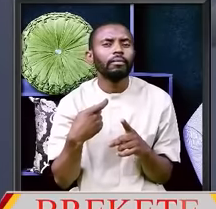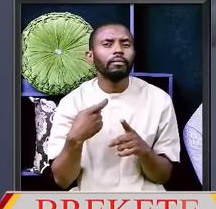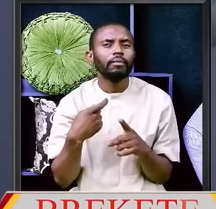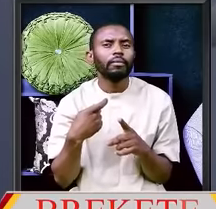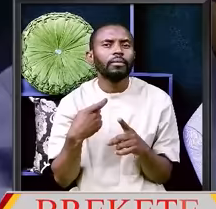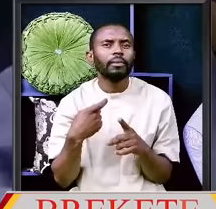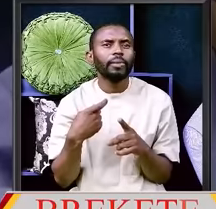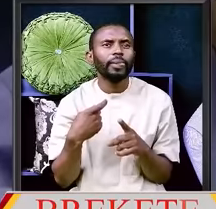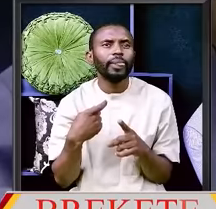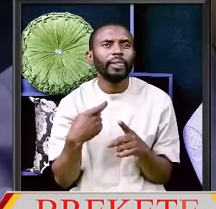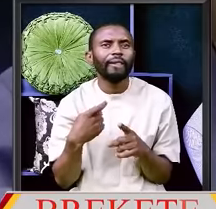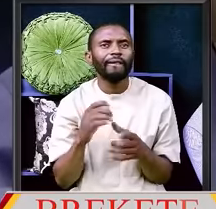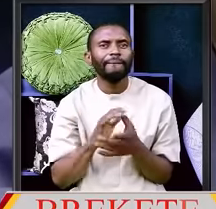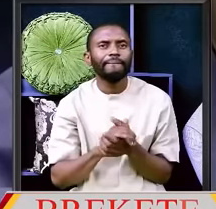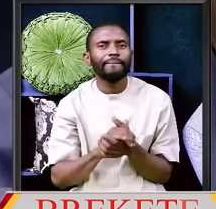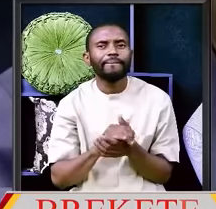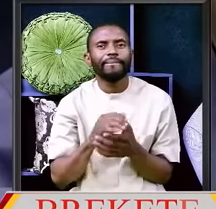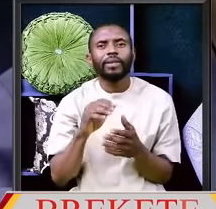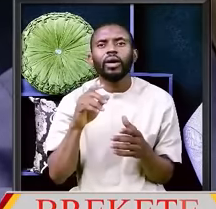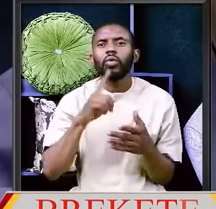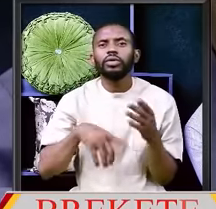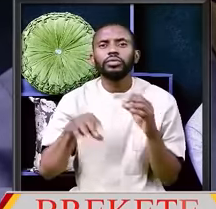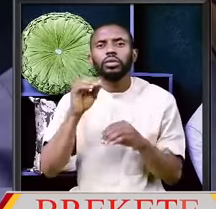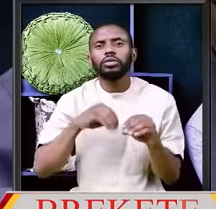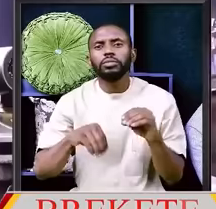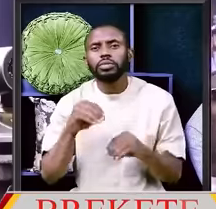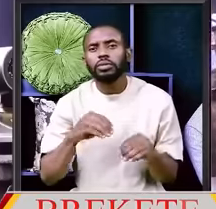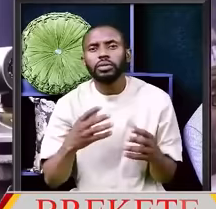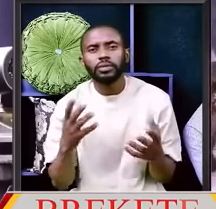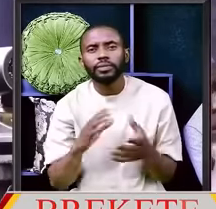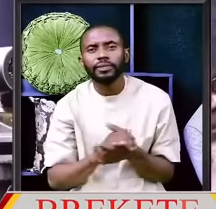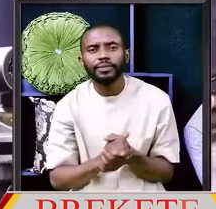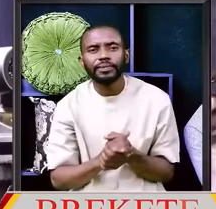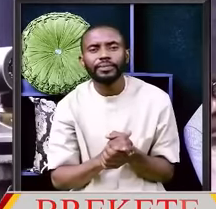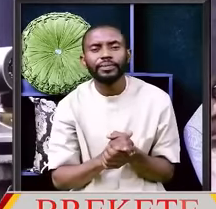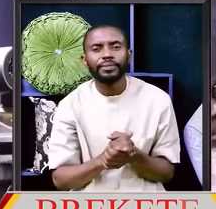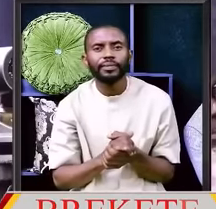Indianapolis in the United States. Okay. Abike, we think be a contributor, Emma.